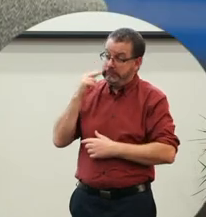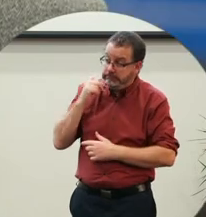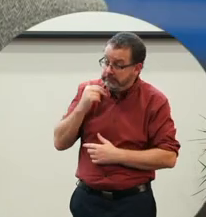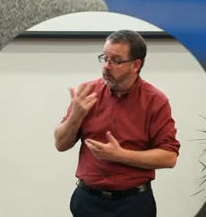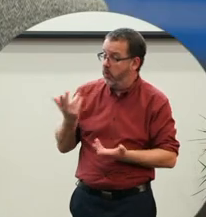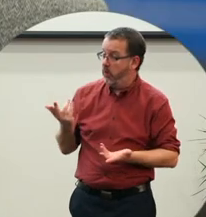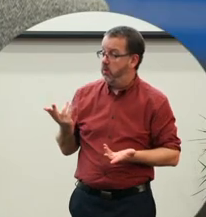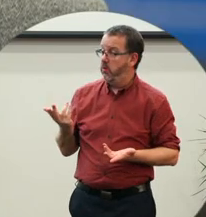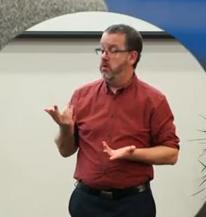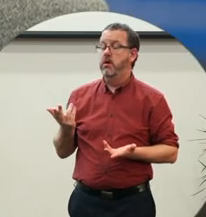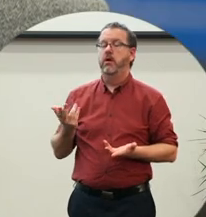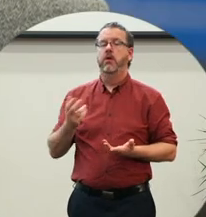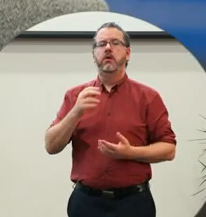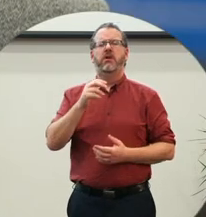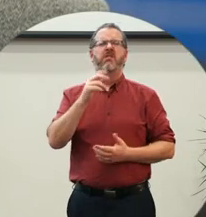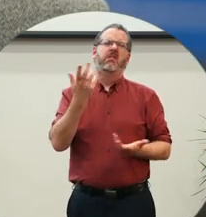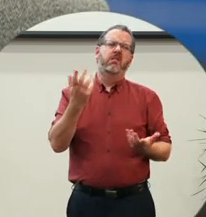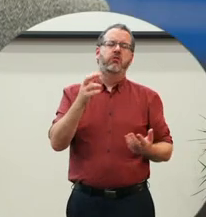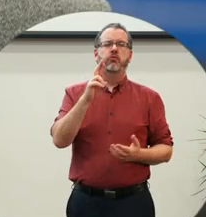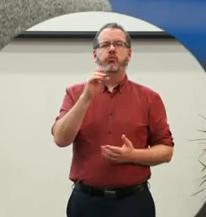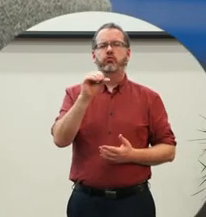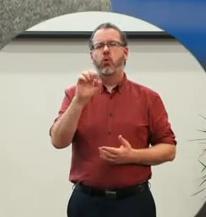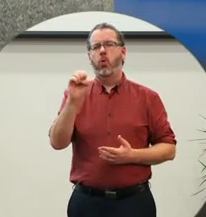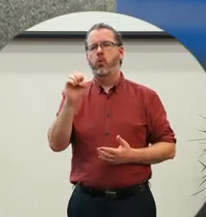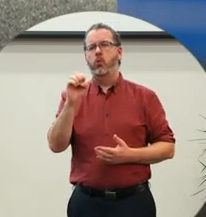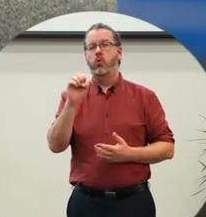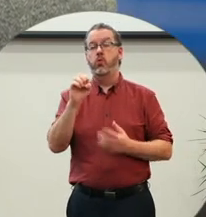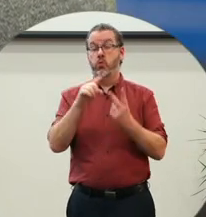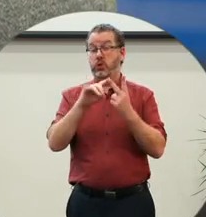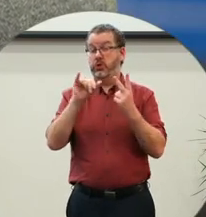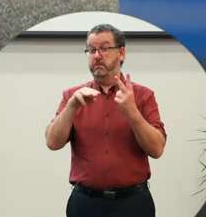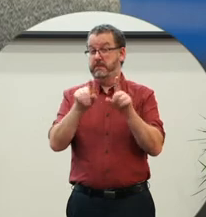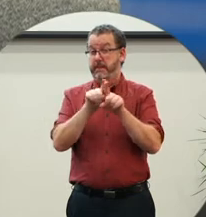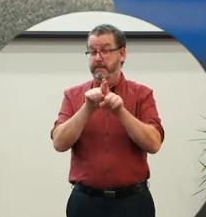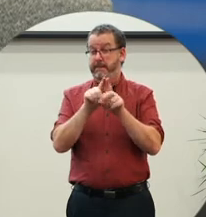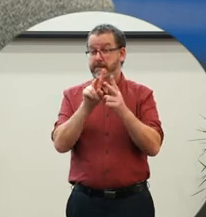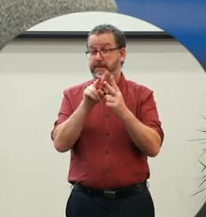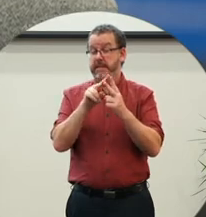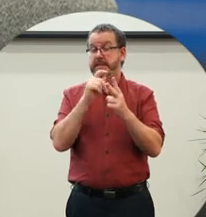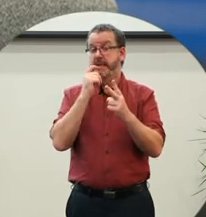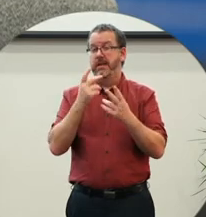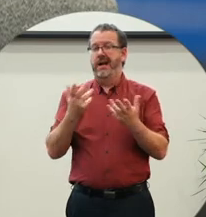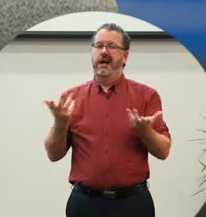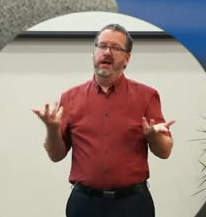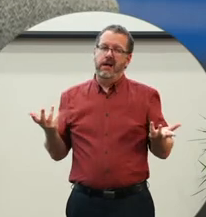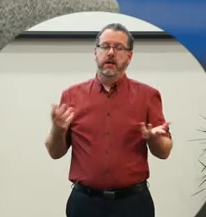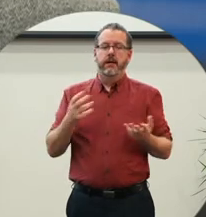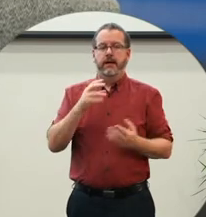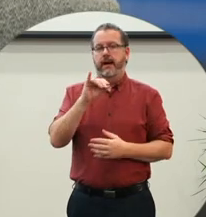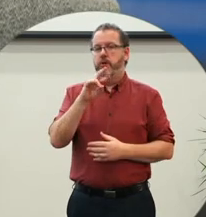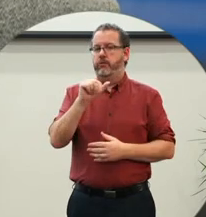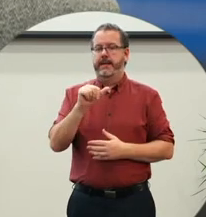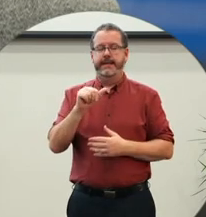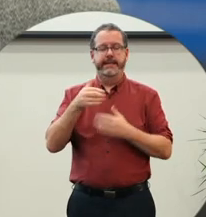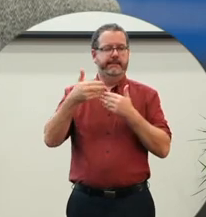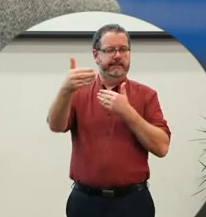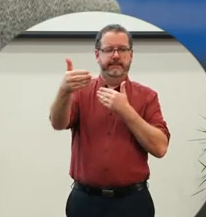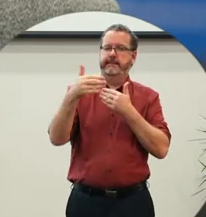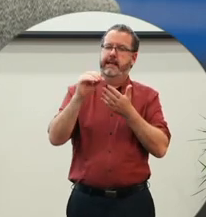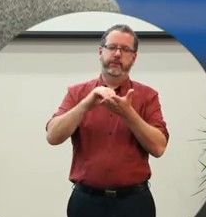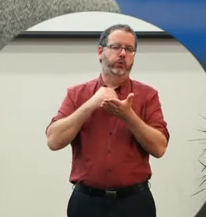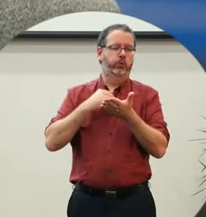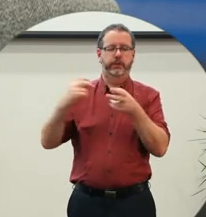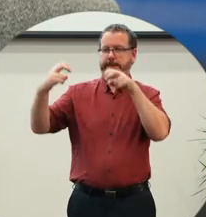She saw that, and Jim saw that, as knowing that the IRA was going to have to come to a negotiated settlement in the